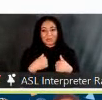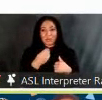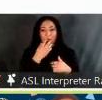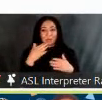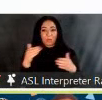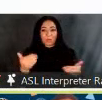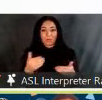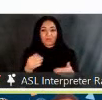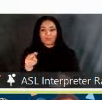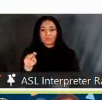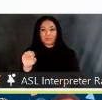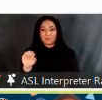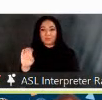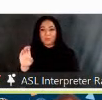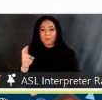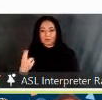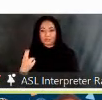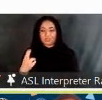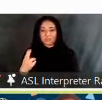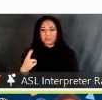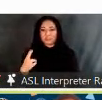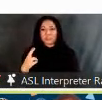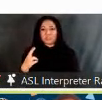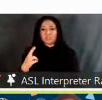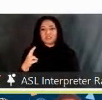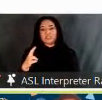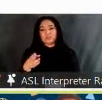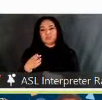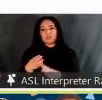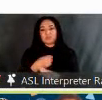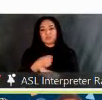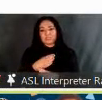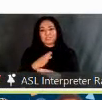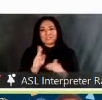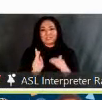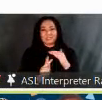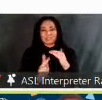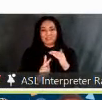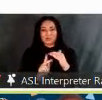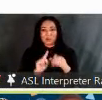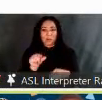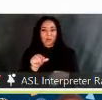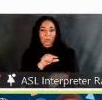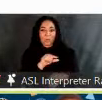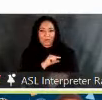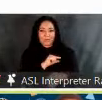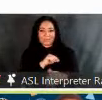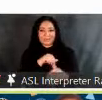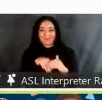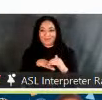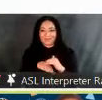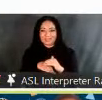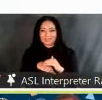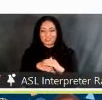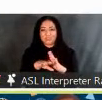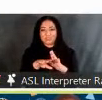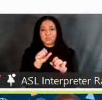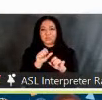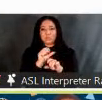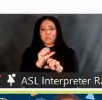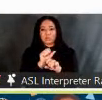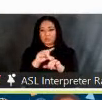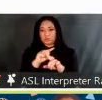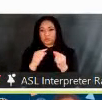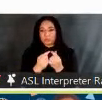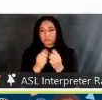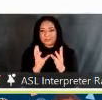to the March Universal Pre-Kindergarten Mixed Delivery Quality and Access Workgroup meeting. Enhancing